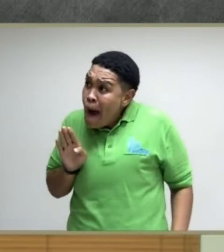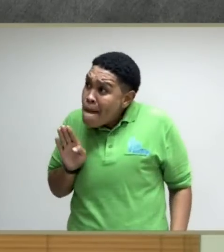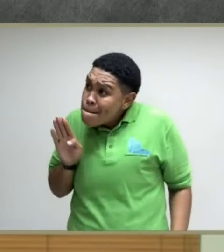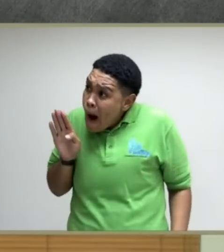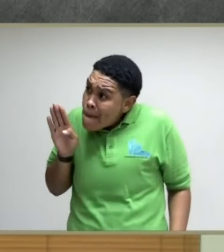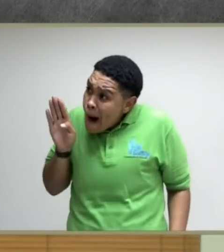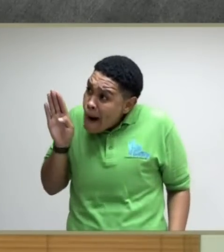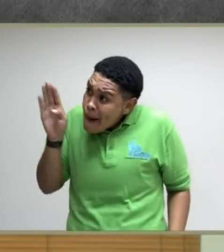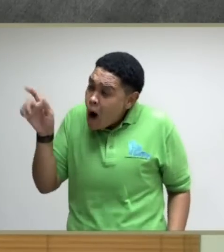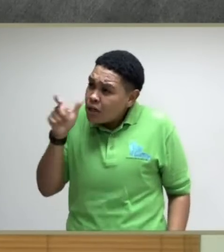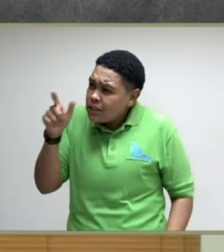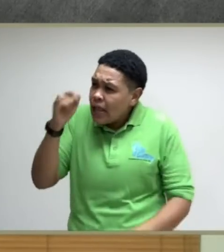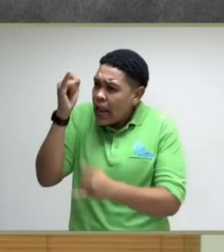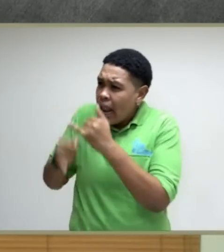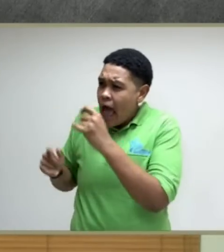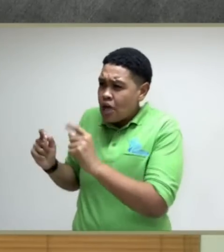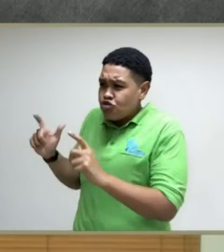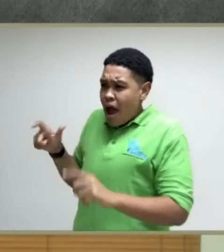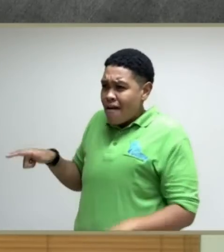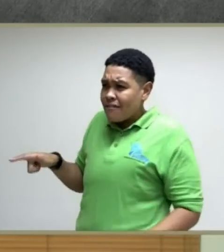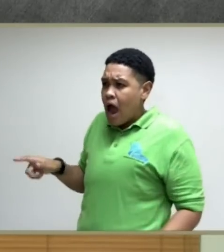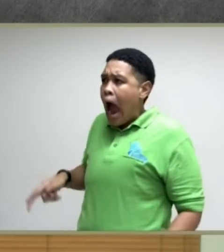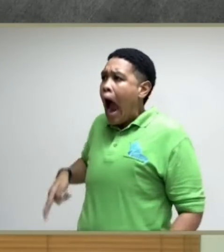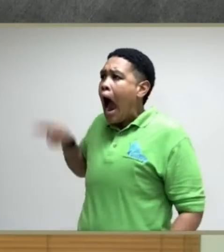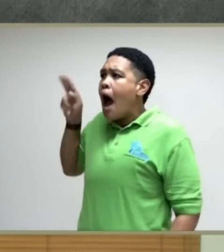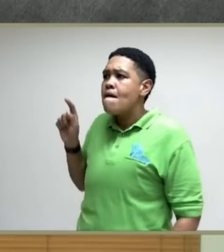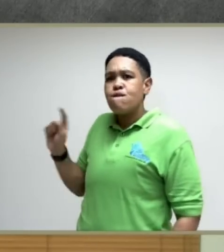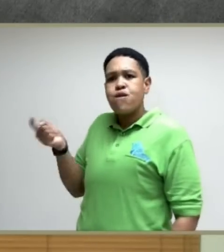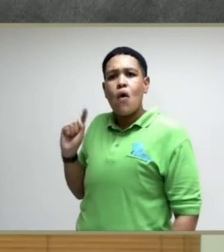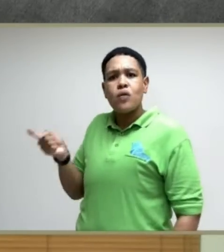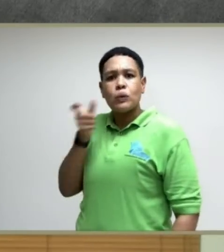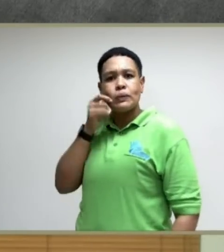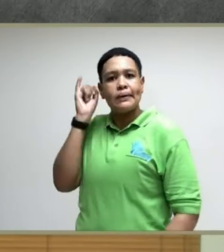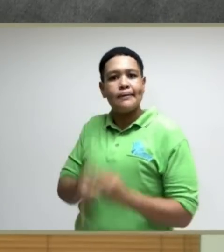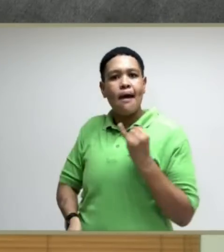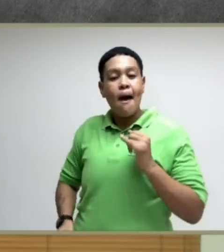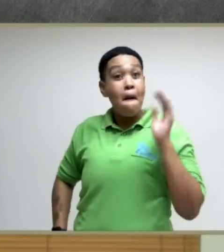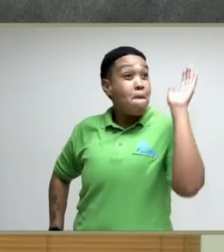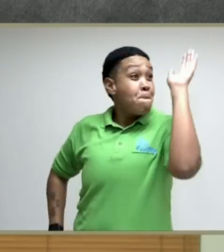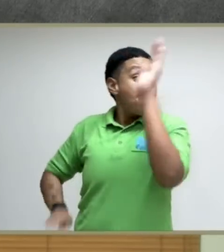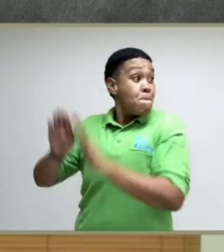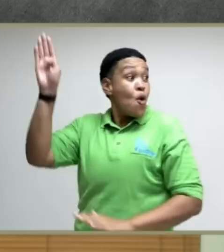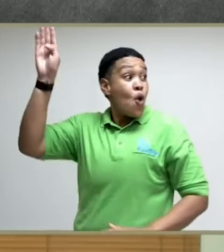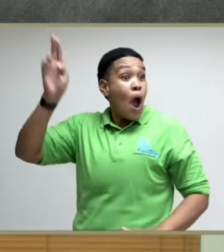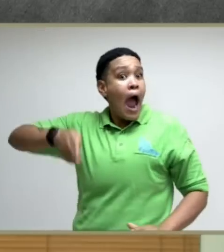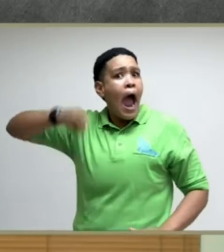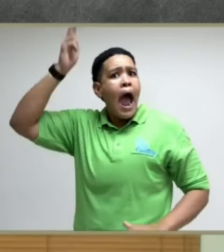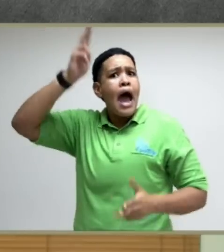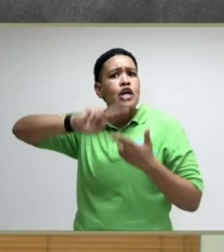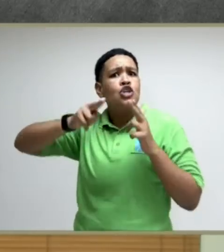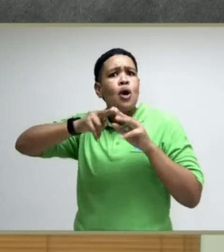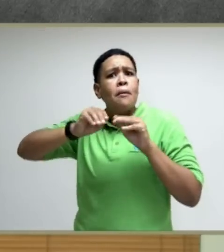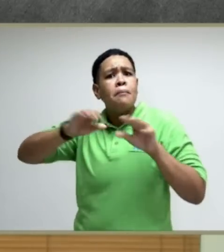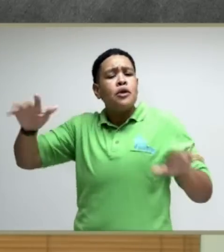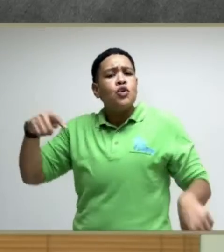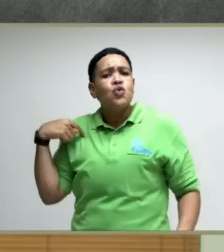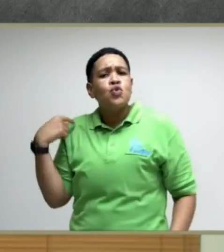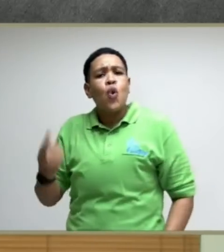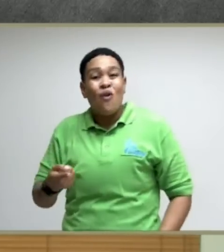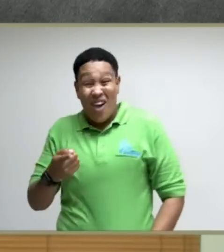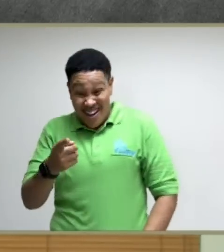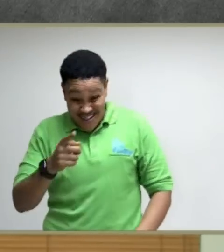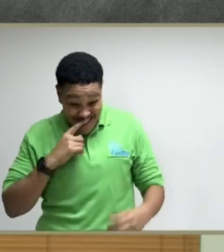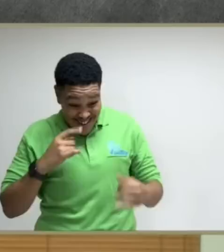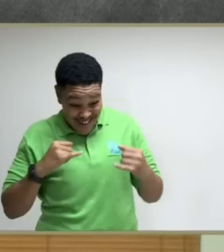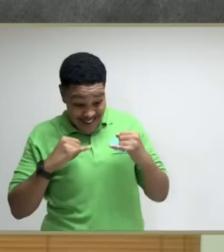end of the graph being the highest surge so far, where we've had the highest number of cases. And the line